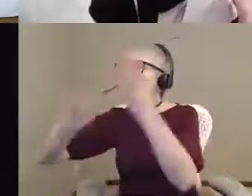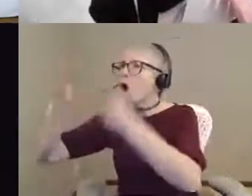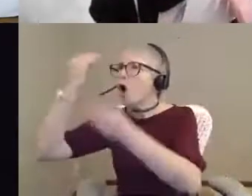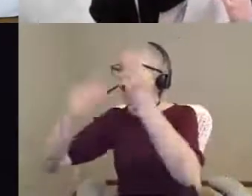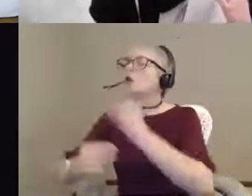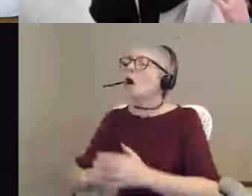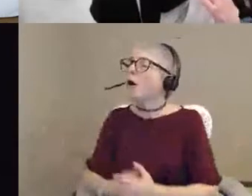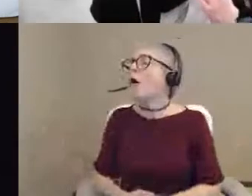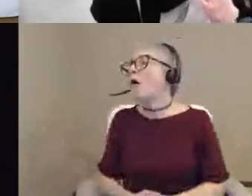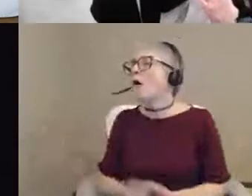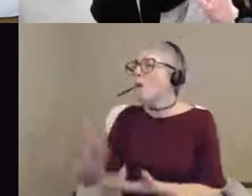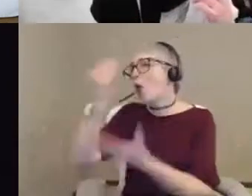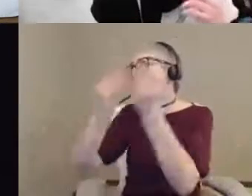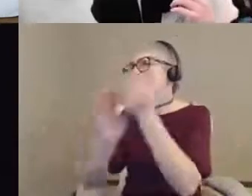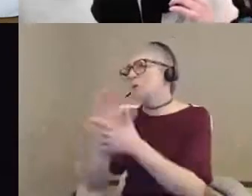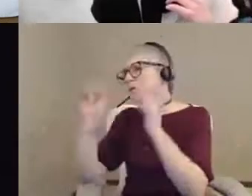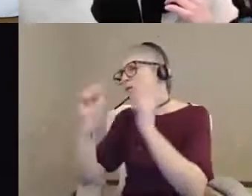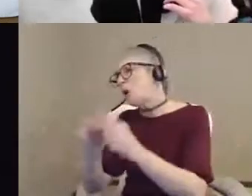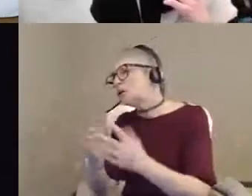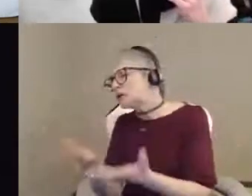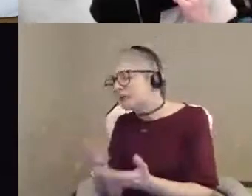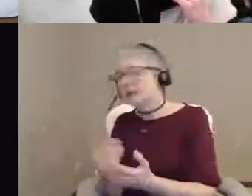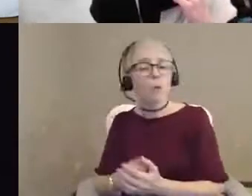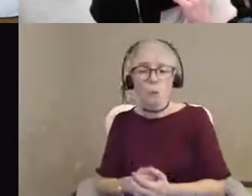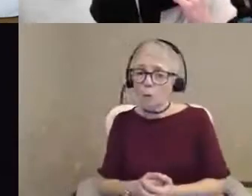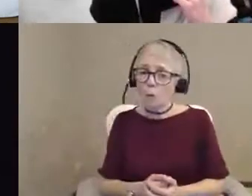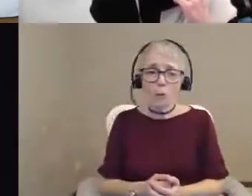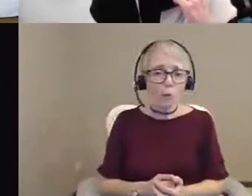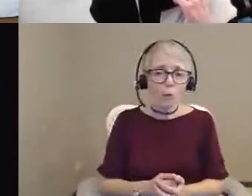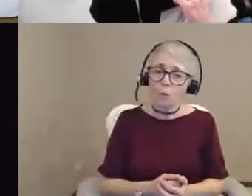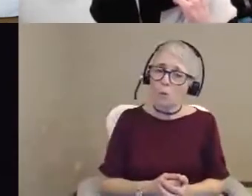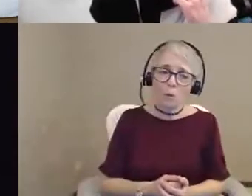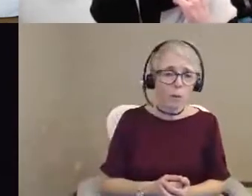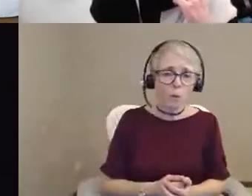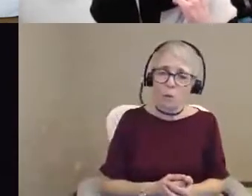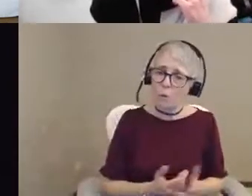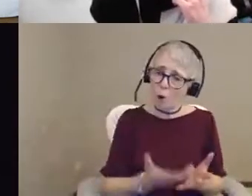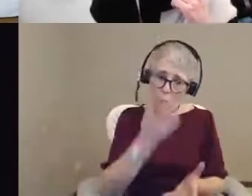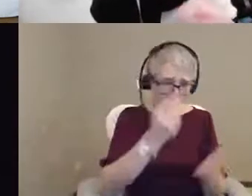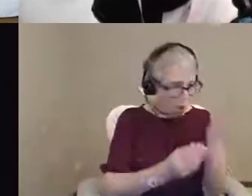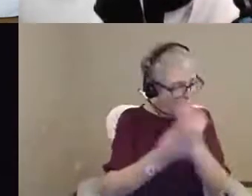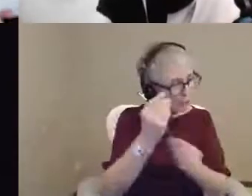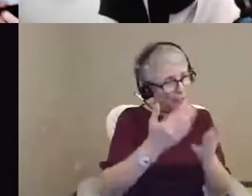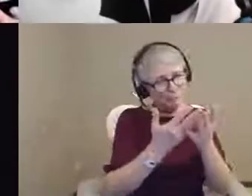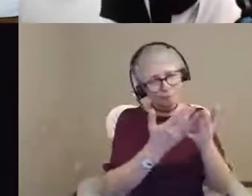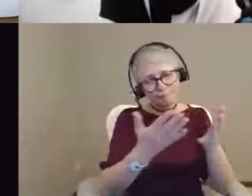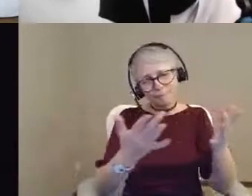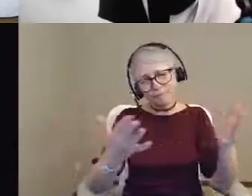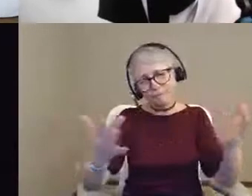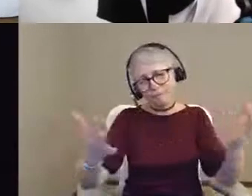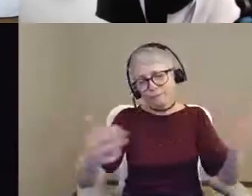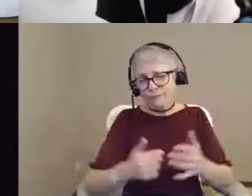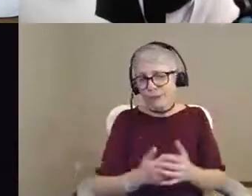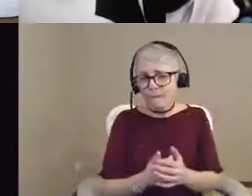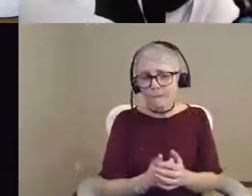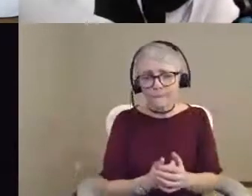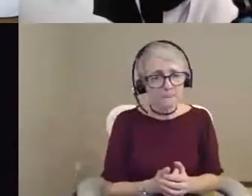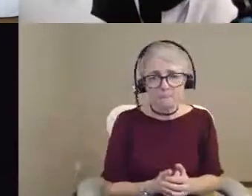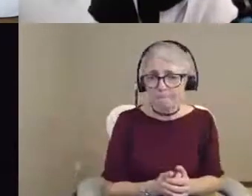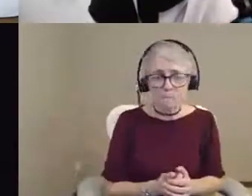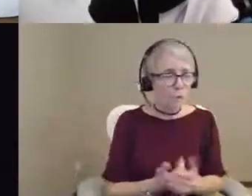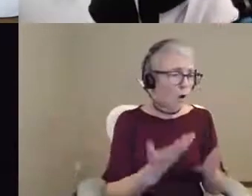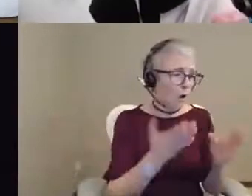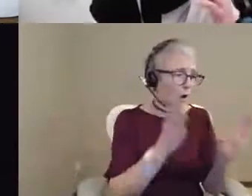think, well, we're talking about higher education. Actually, our industry just covers, you know, so many different fields. We're in the public sector, the